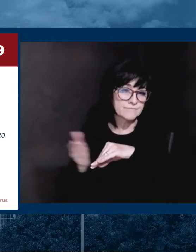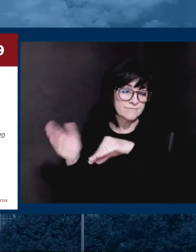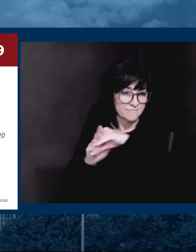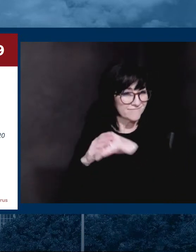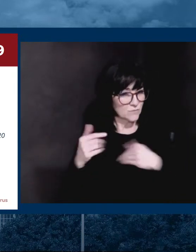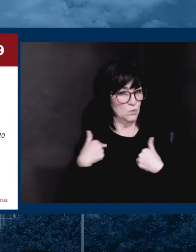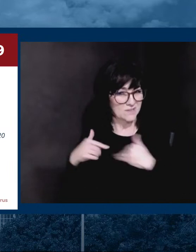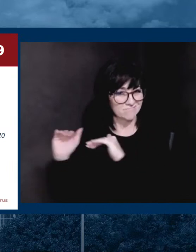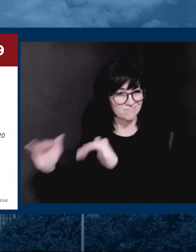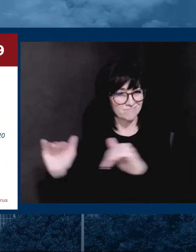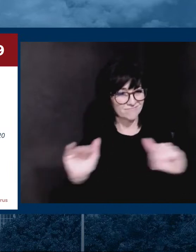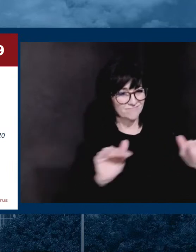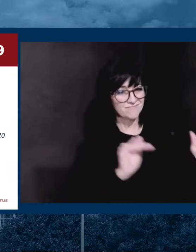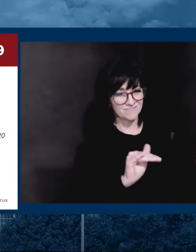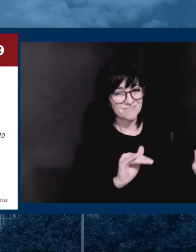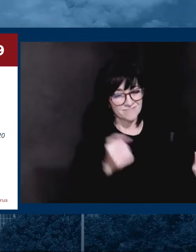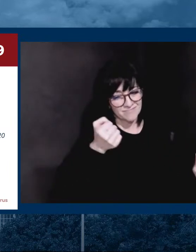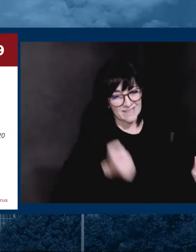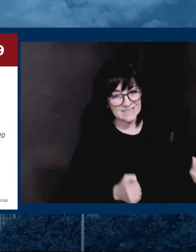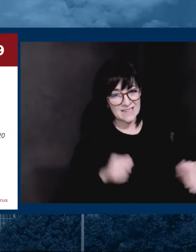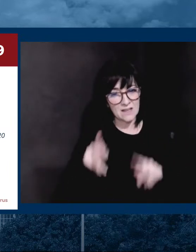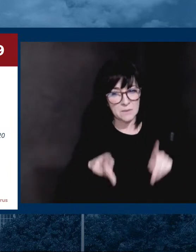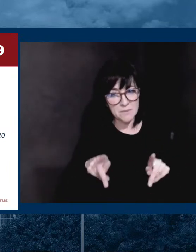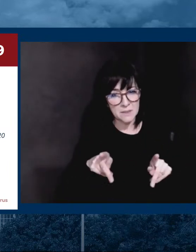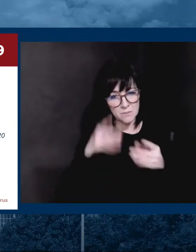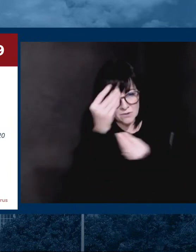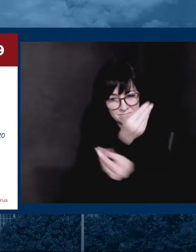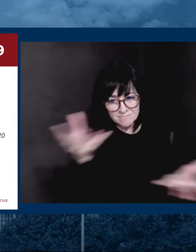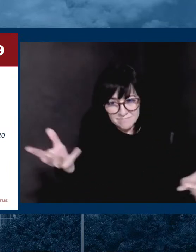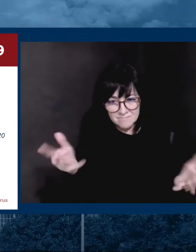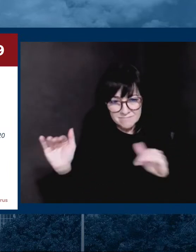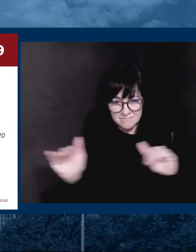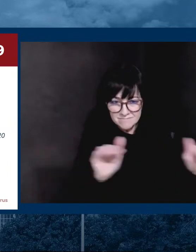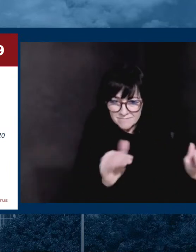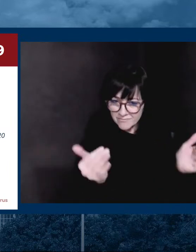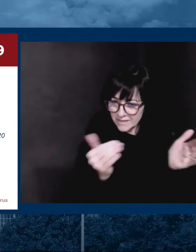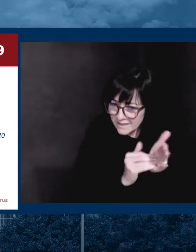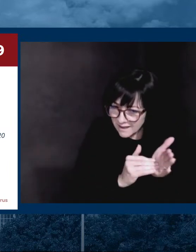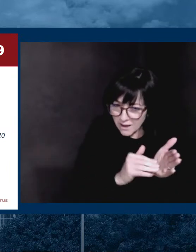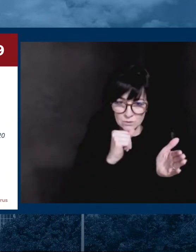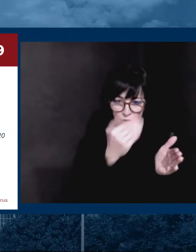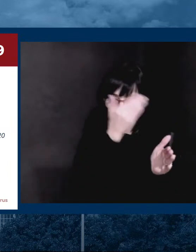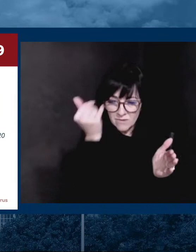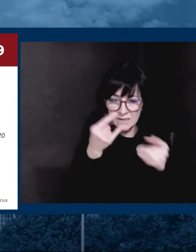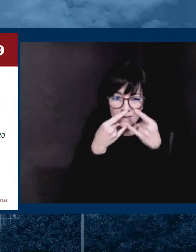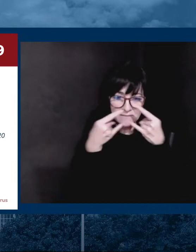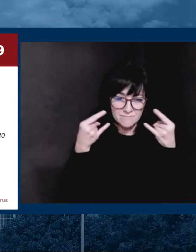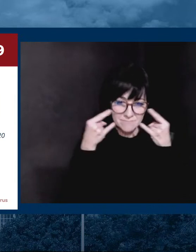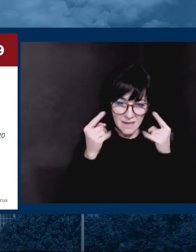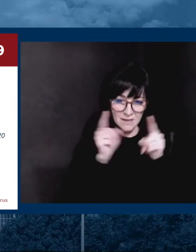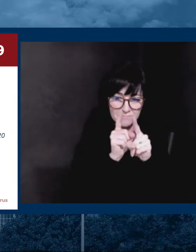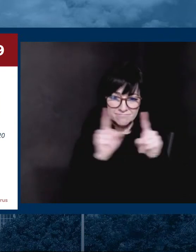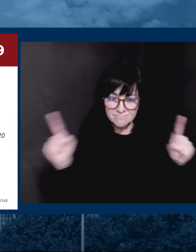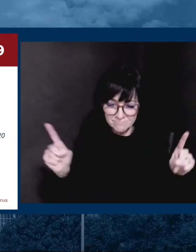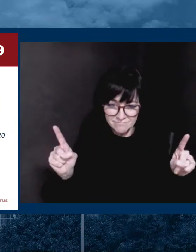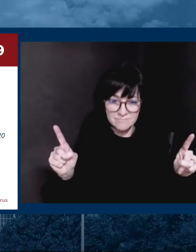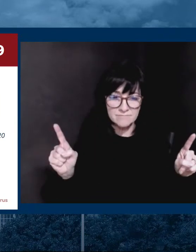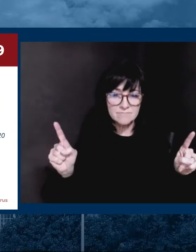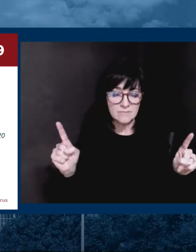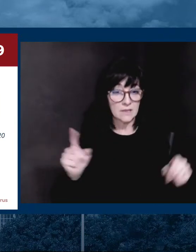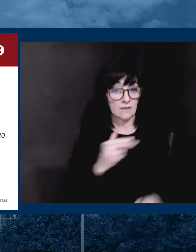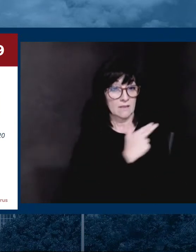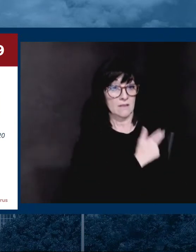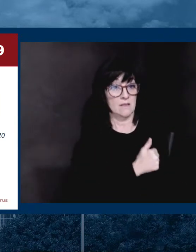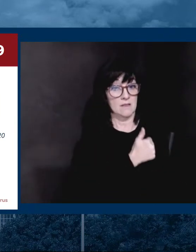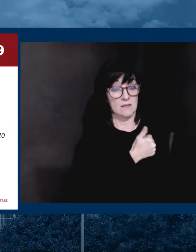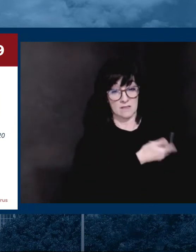of mask wearing and social distancing. The hospital systems down there are still, they are